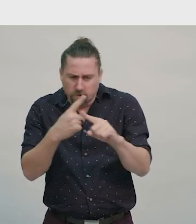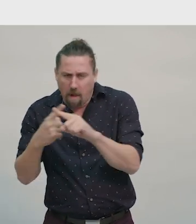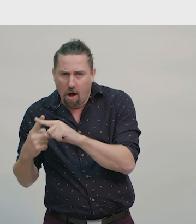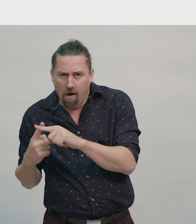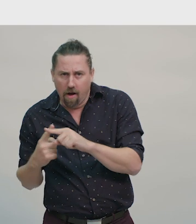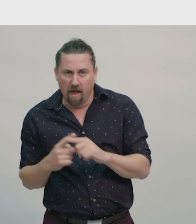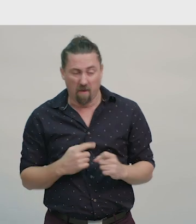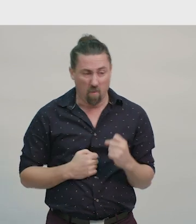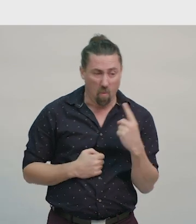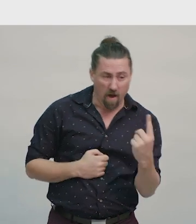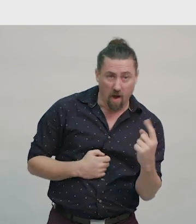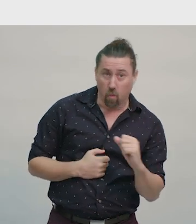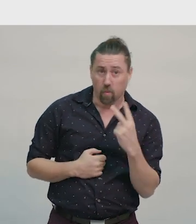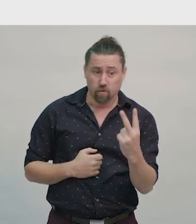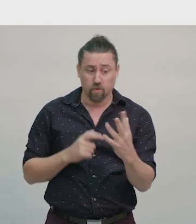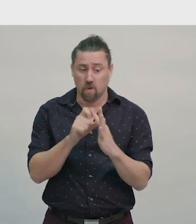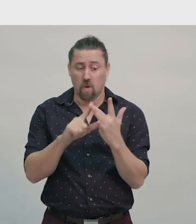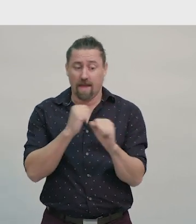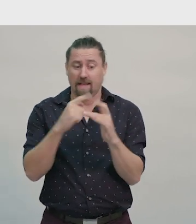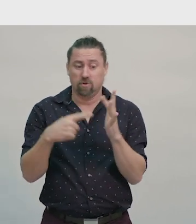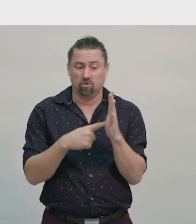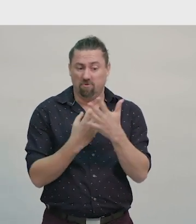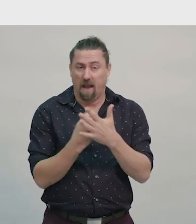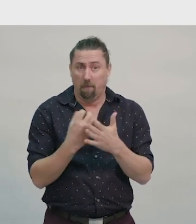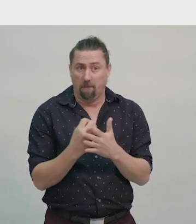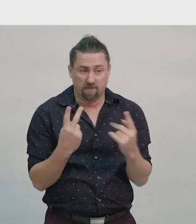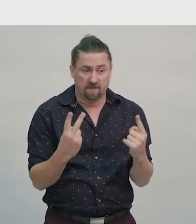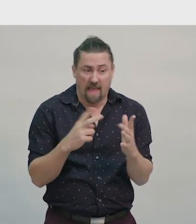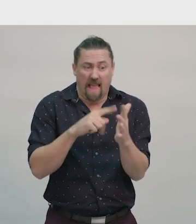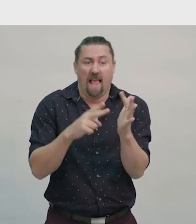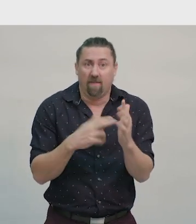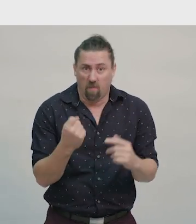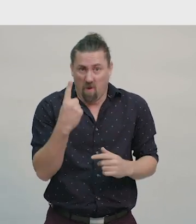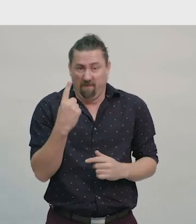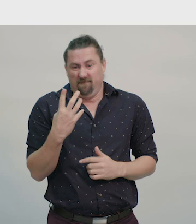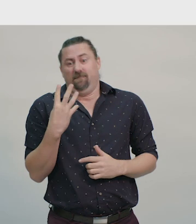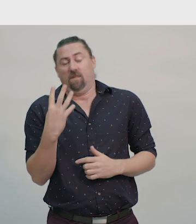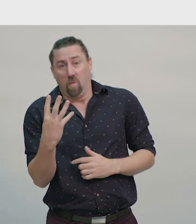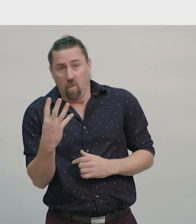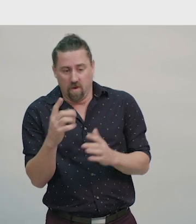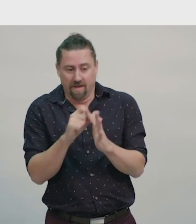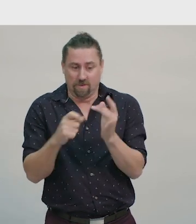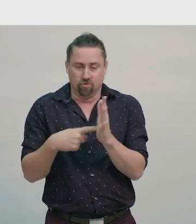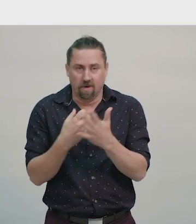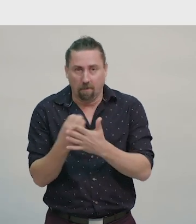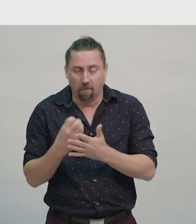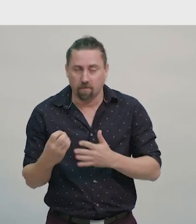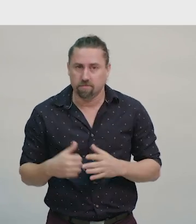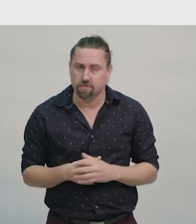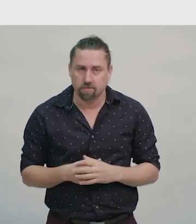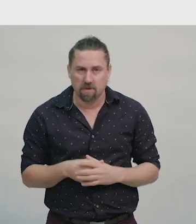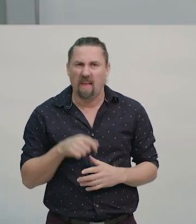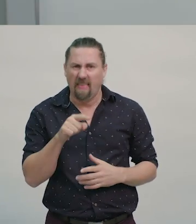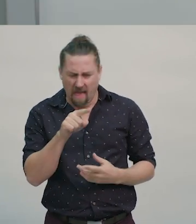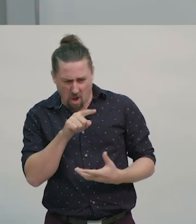problems involving 1 and 2-digit numbers, even 4-digit numbers. This method